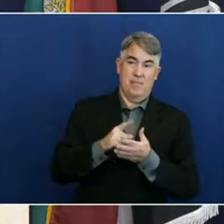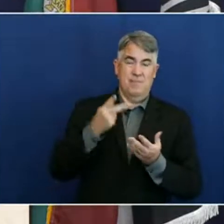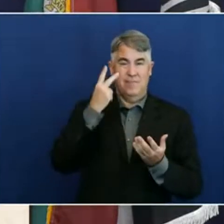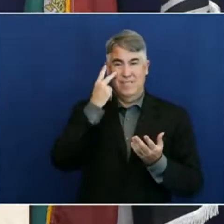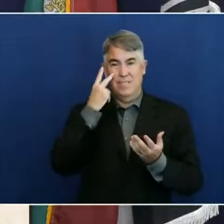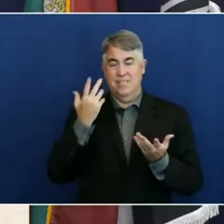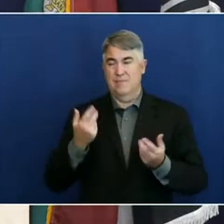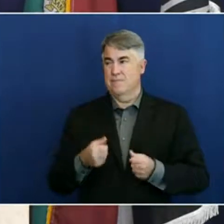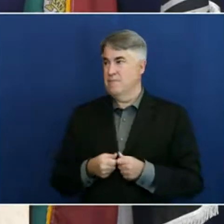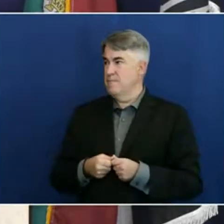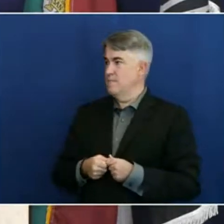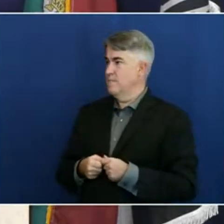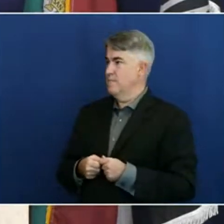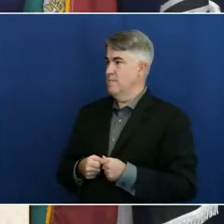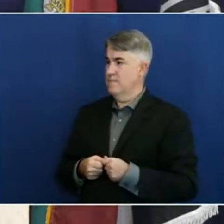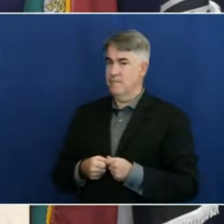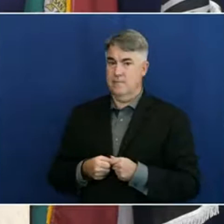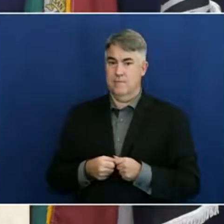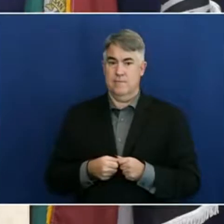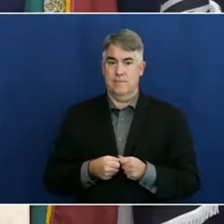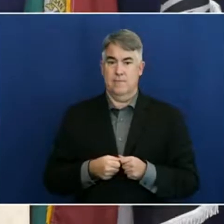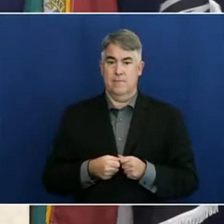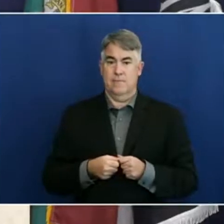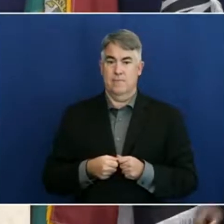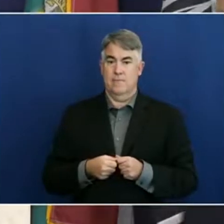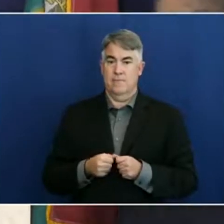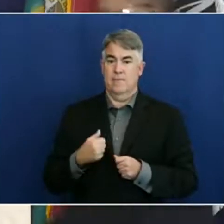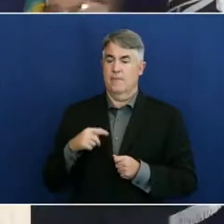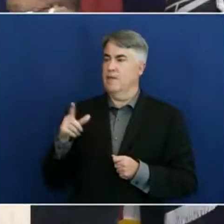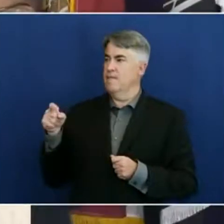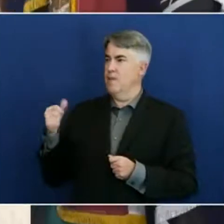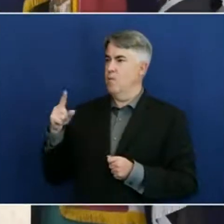I think Dr. Wooten has a comment. Dr. Wooten, yeah.